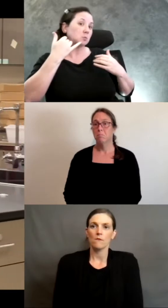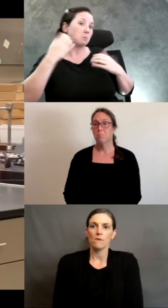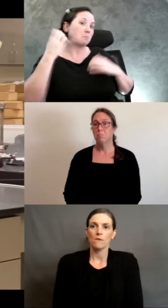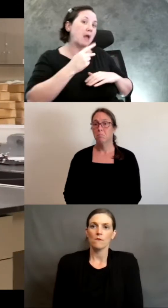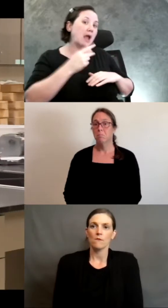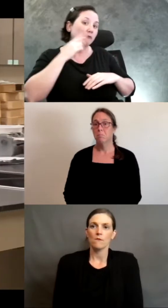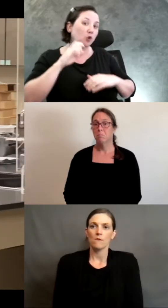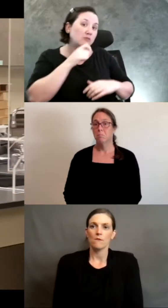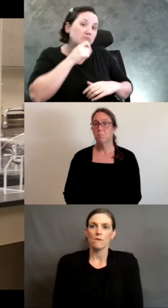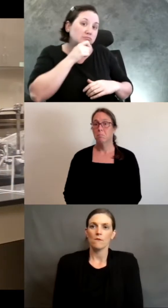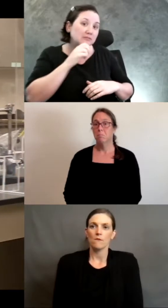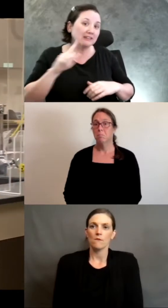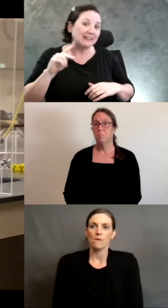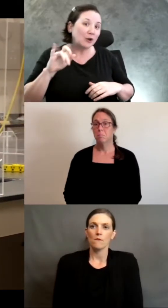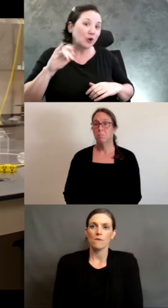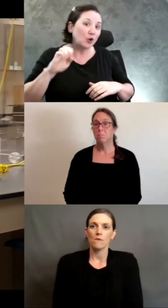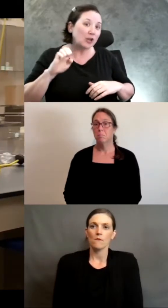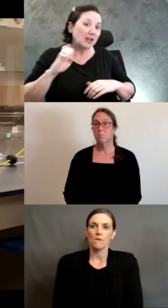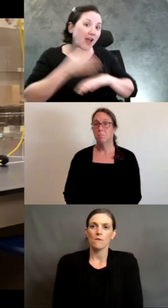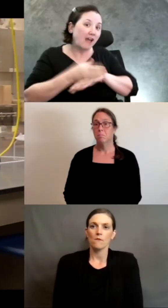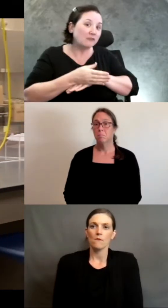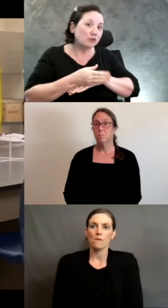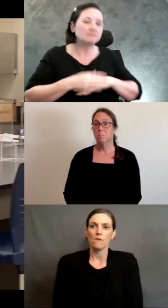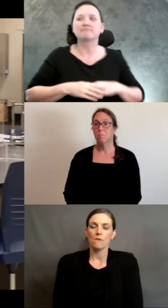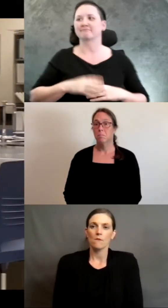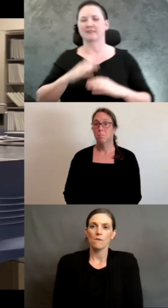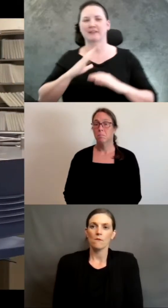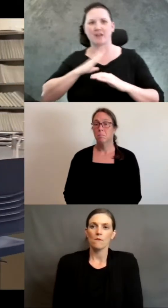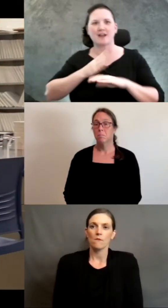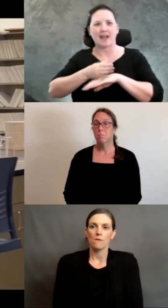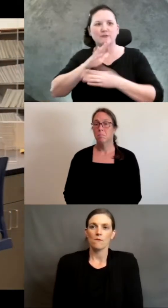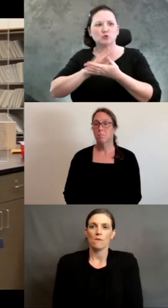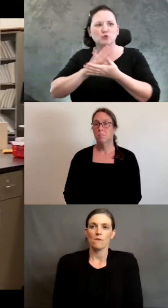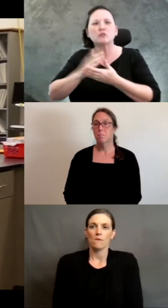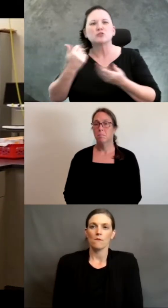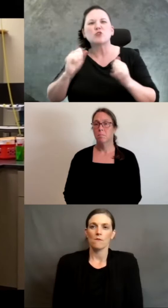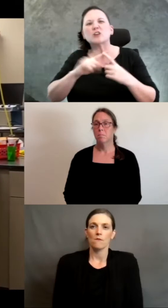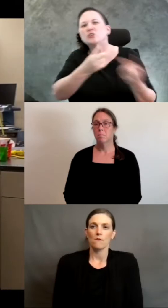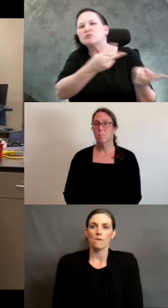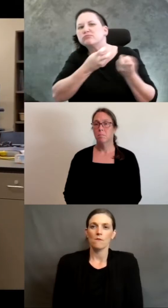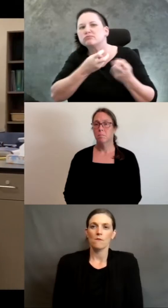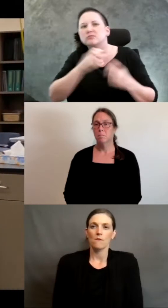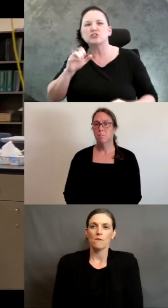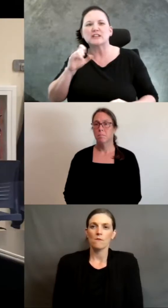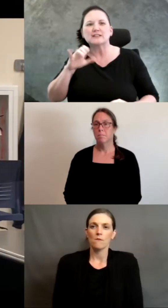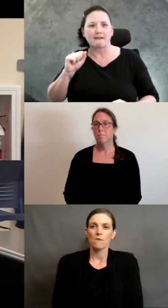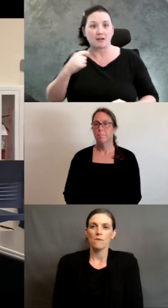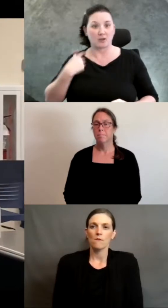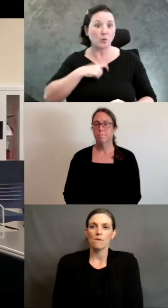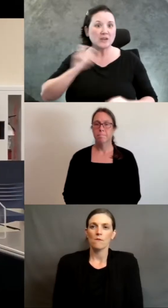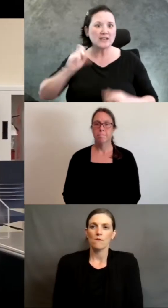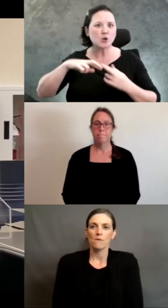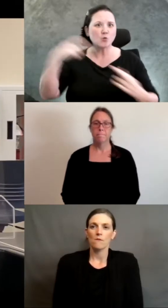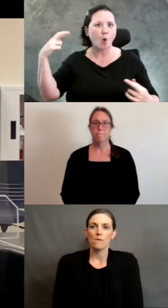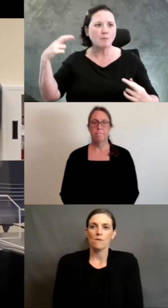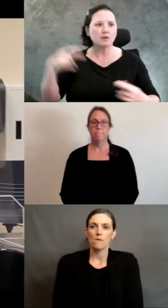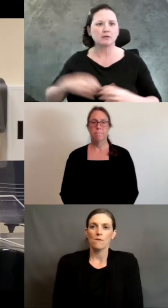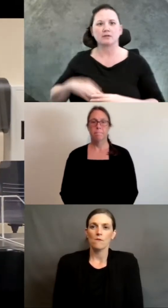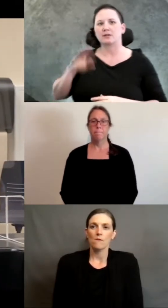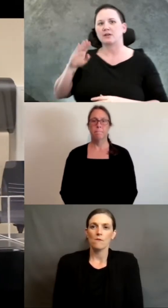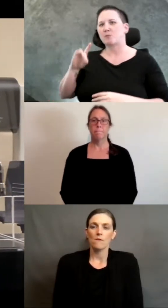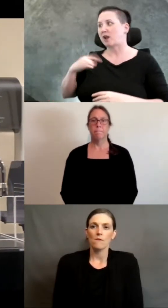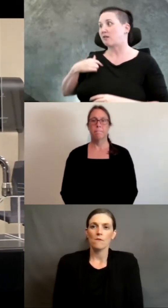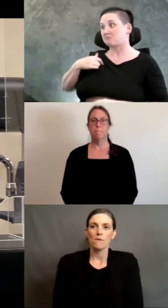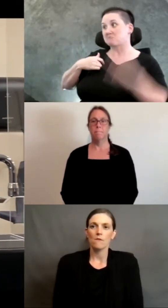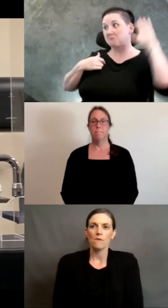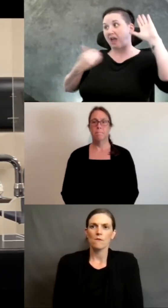right. After school, then. Let's see if Jessica can come. We need a rope. I have a rope. I want to